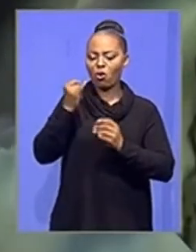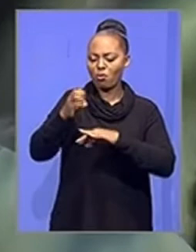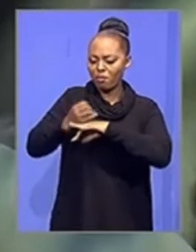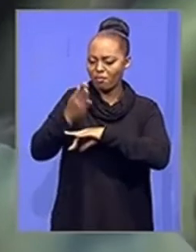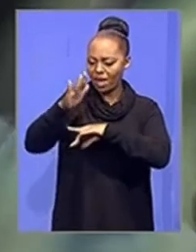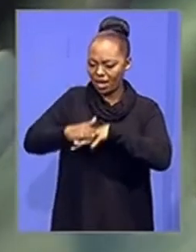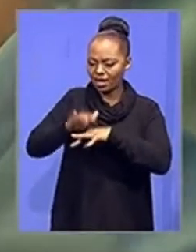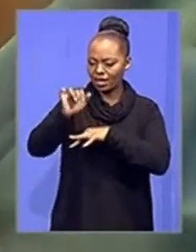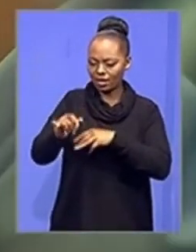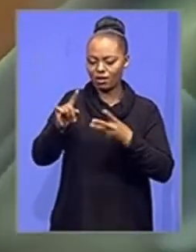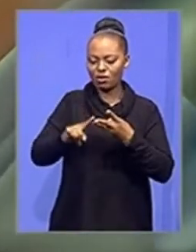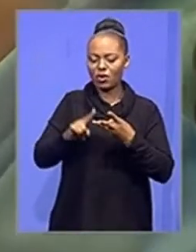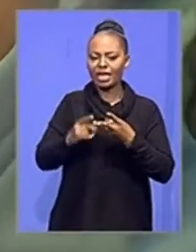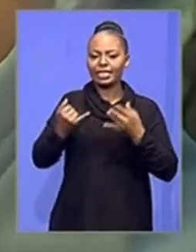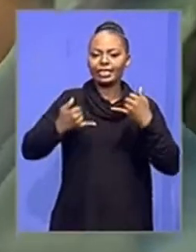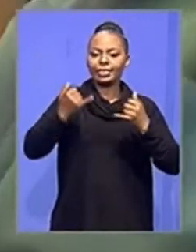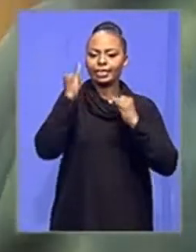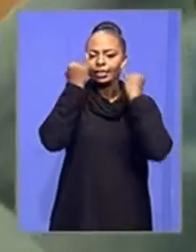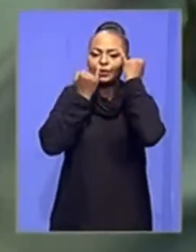was a red flag for me okay